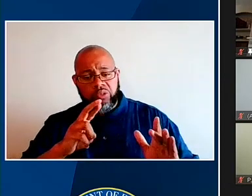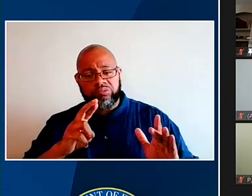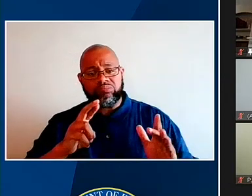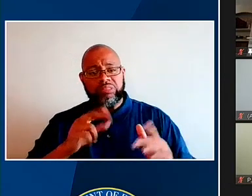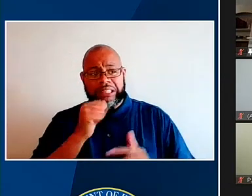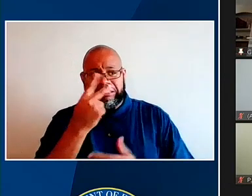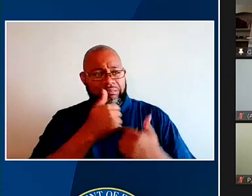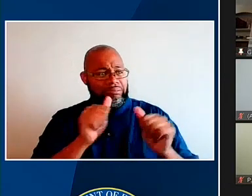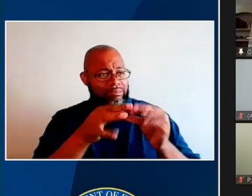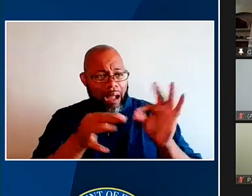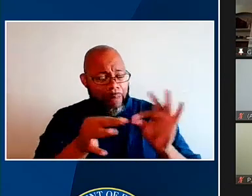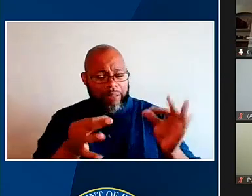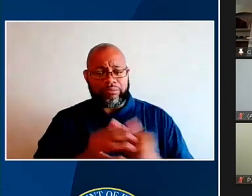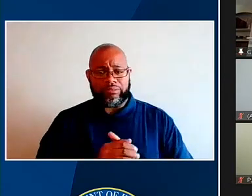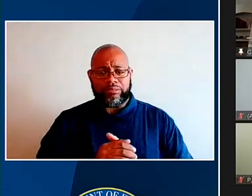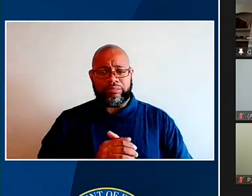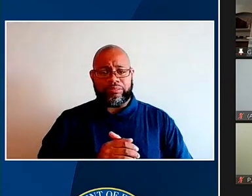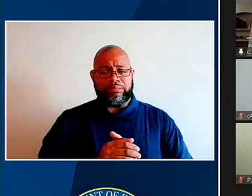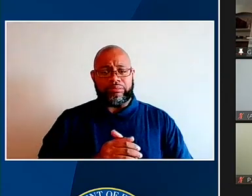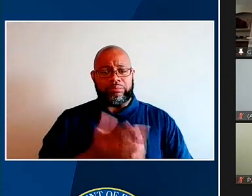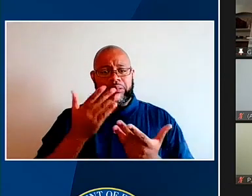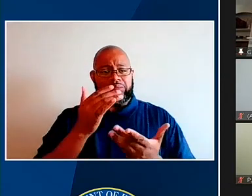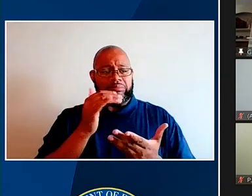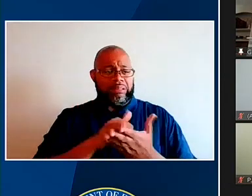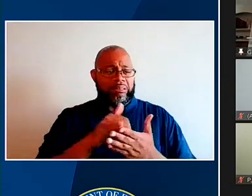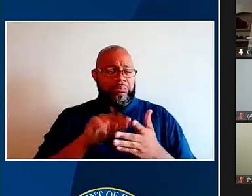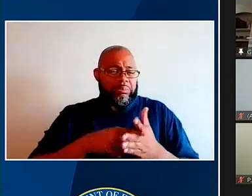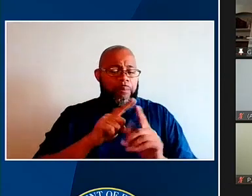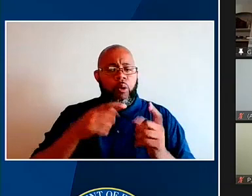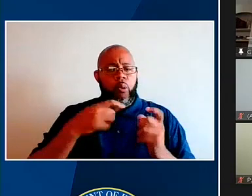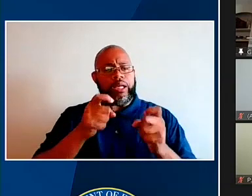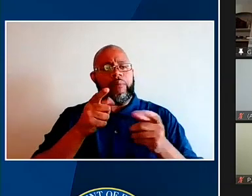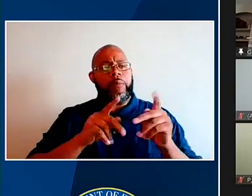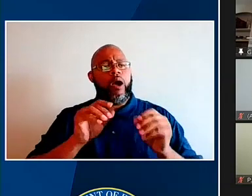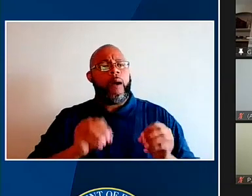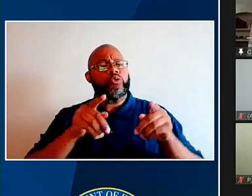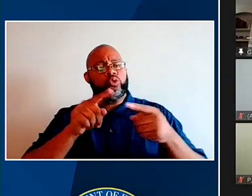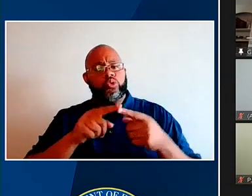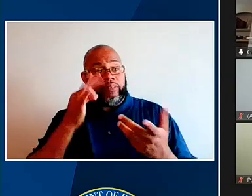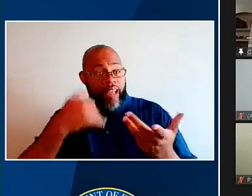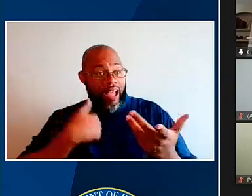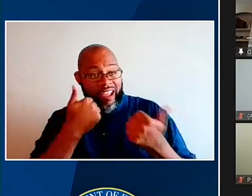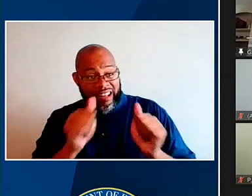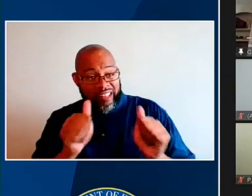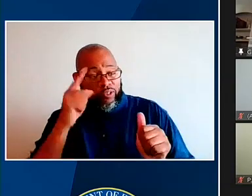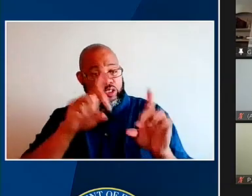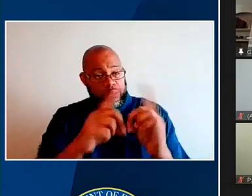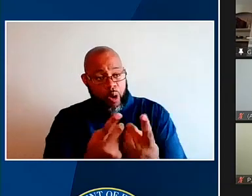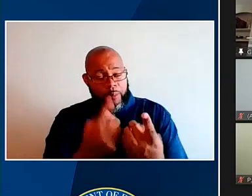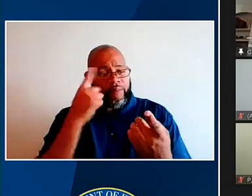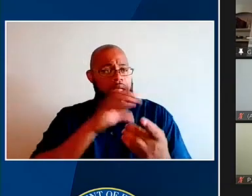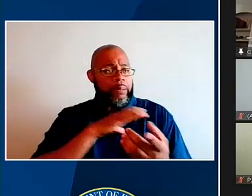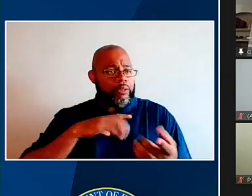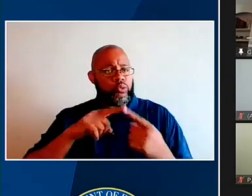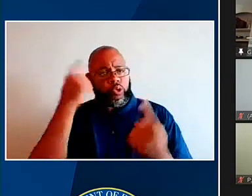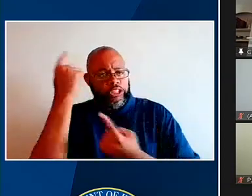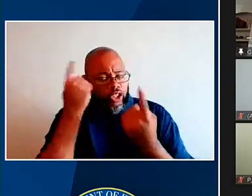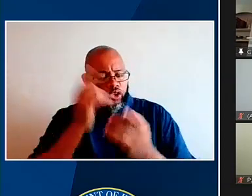any comments, it might be somewhat perfunctory, but I do want to give folks the opportunity if they have anything for the department or the committee to consider.